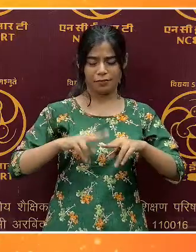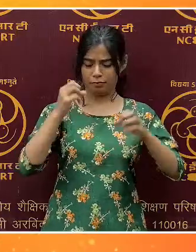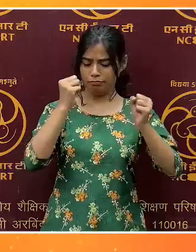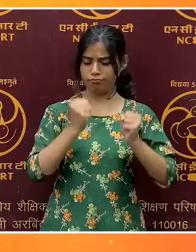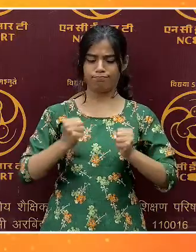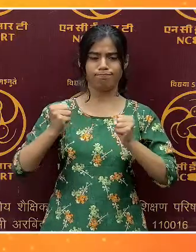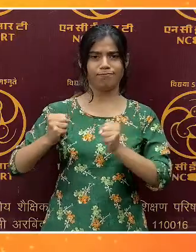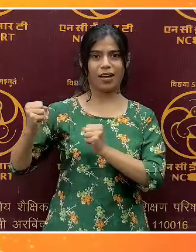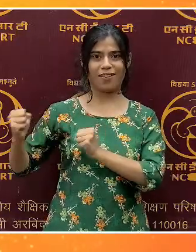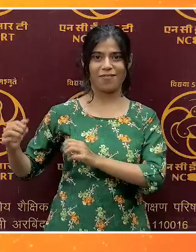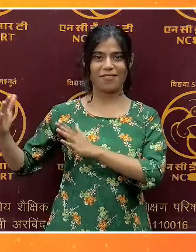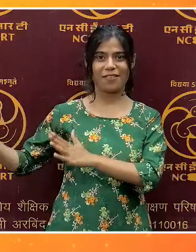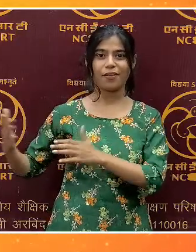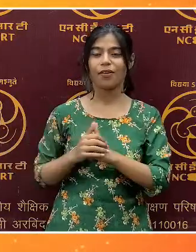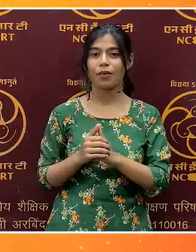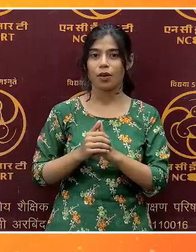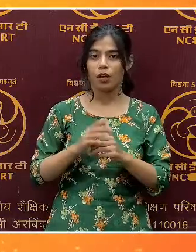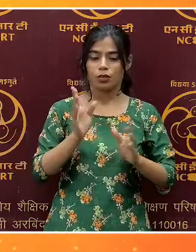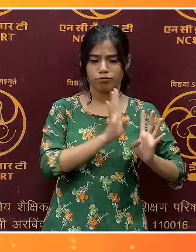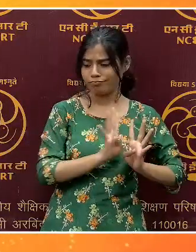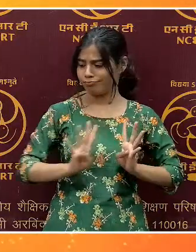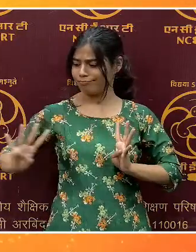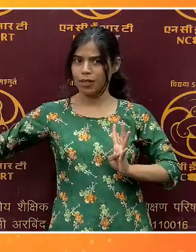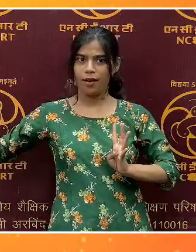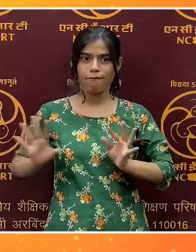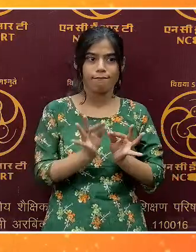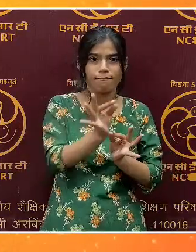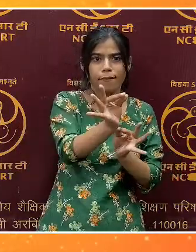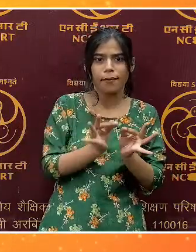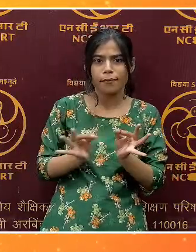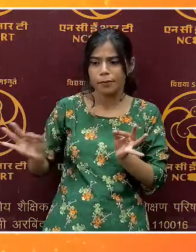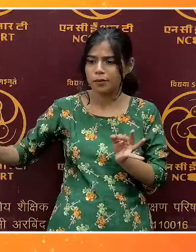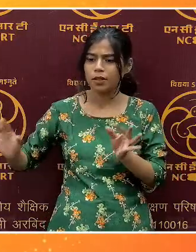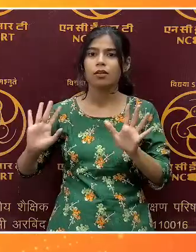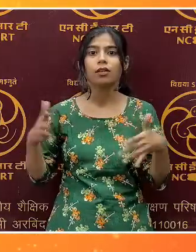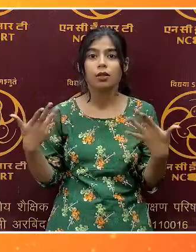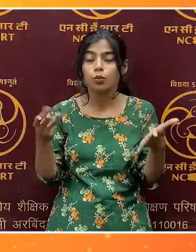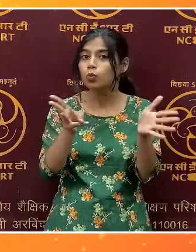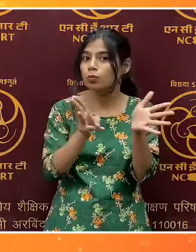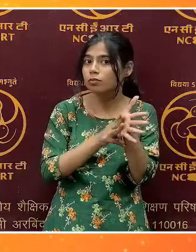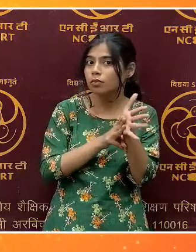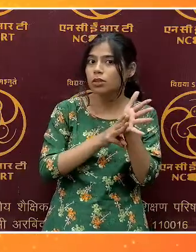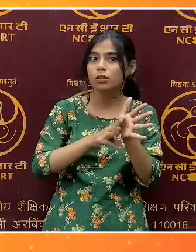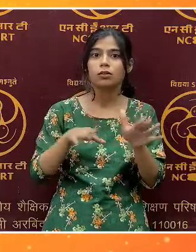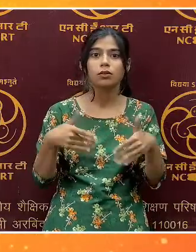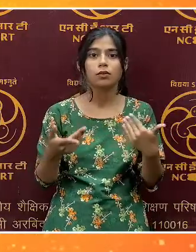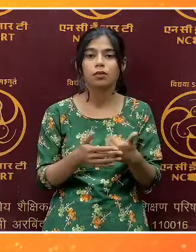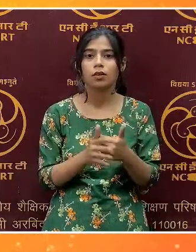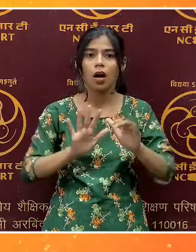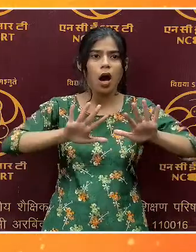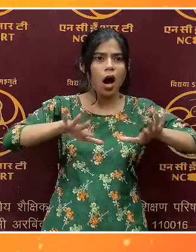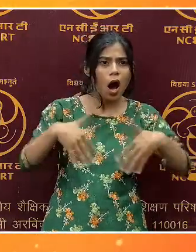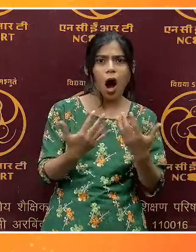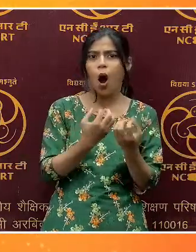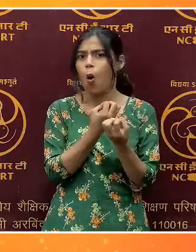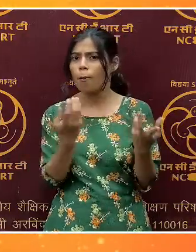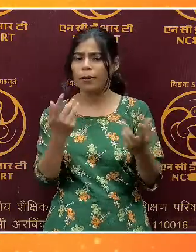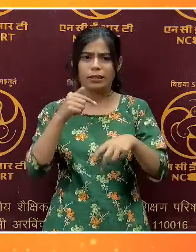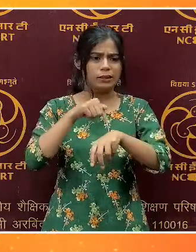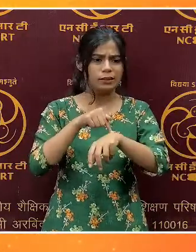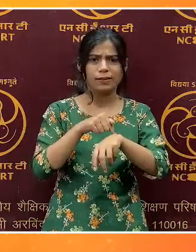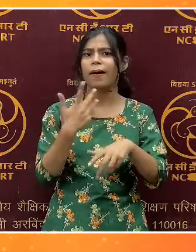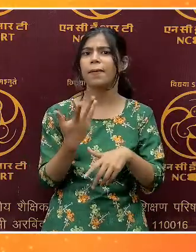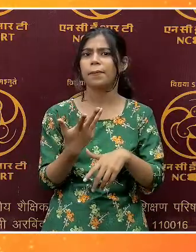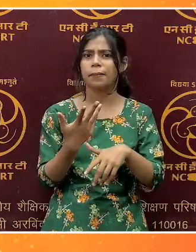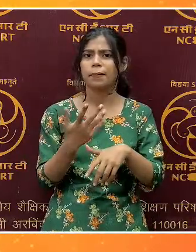you measure the length of the room, what you will do is you will take a meter, right, and see how many times meter is contained